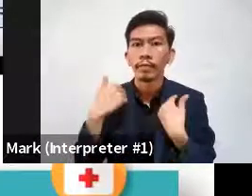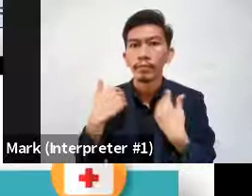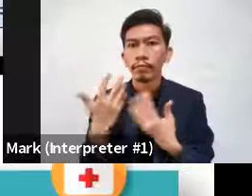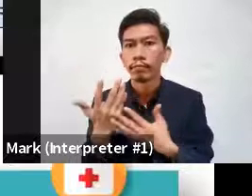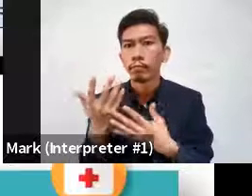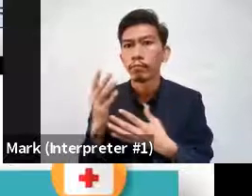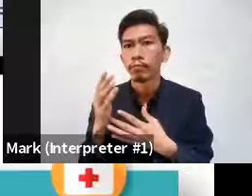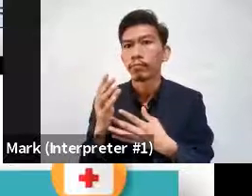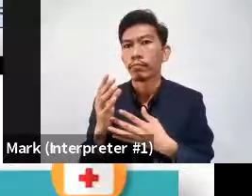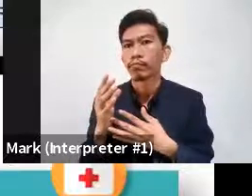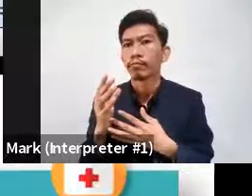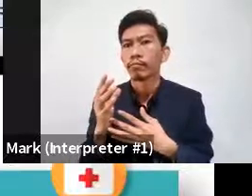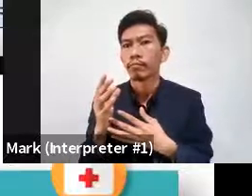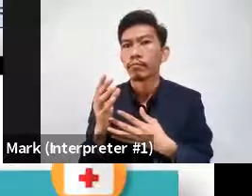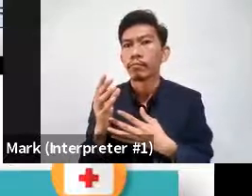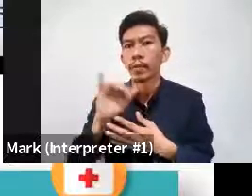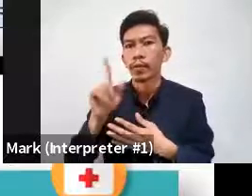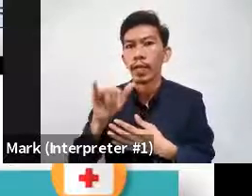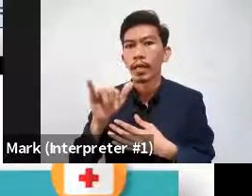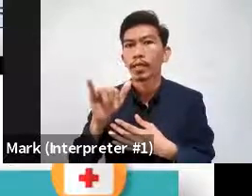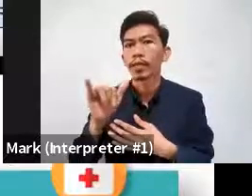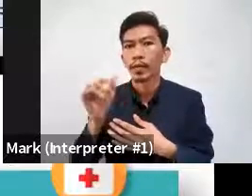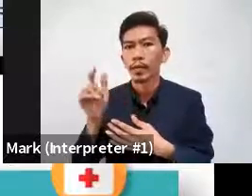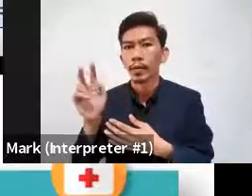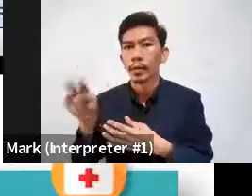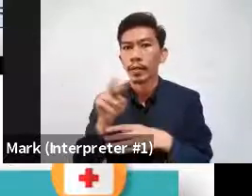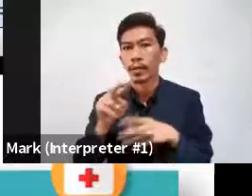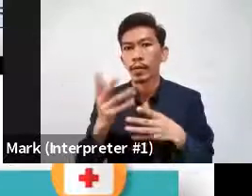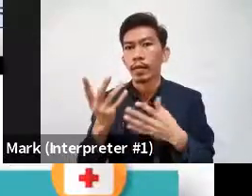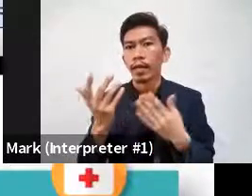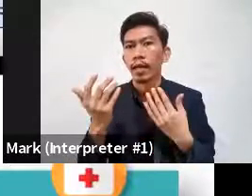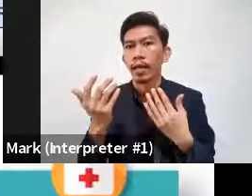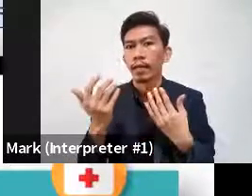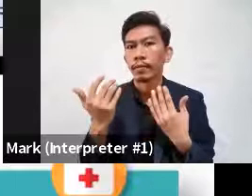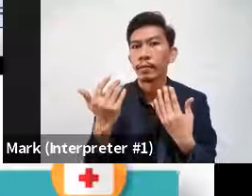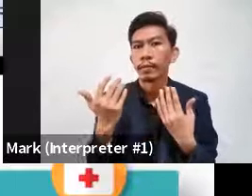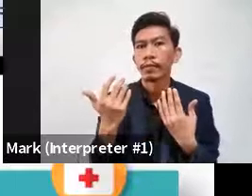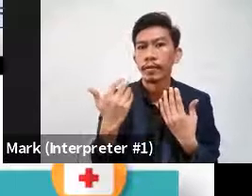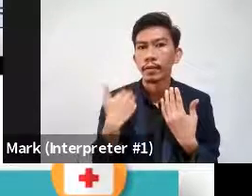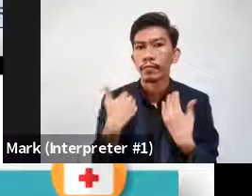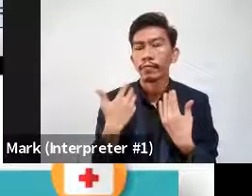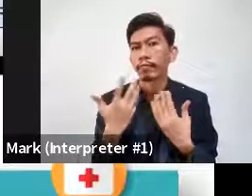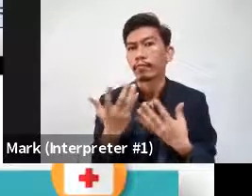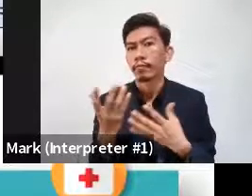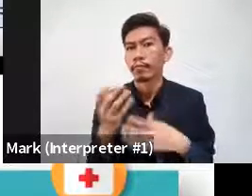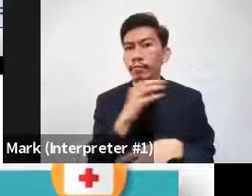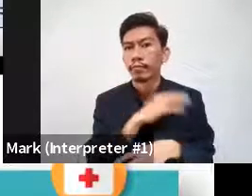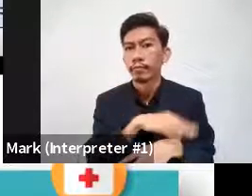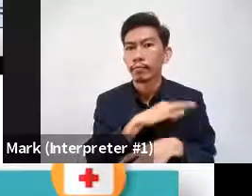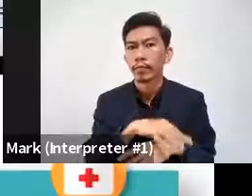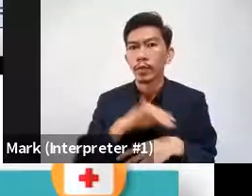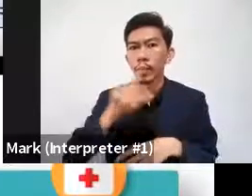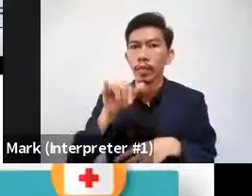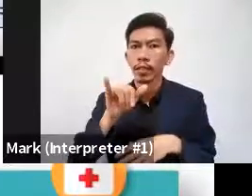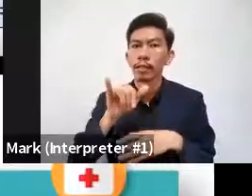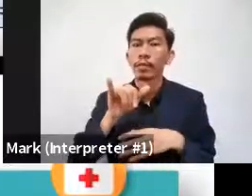have actually provided and processed claims, COVID and non-COVID, from January to as of July 22,